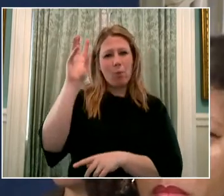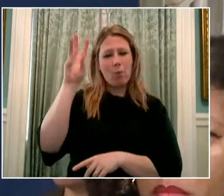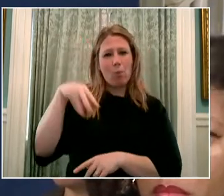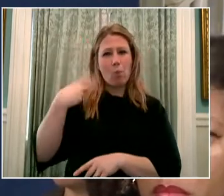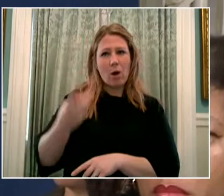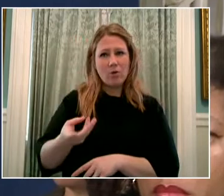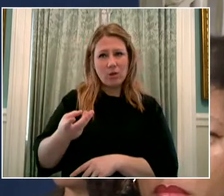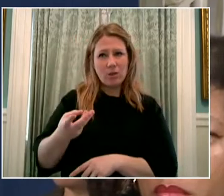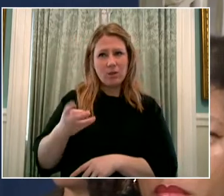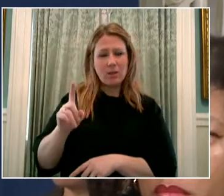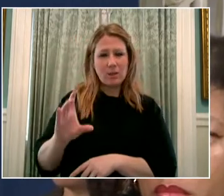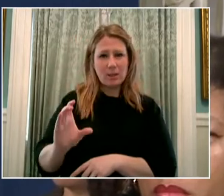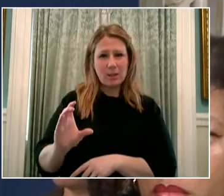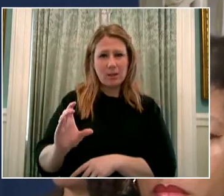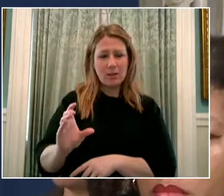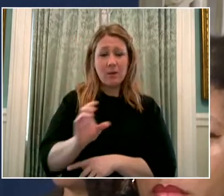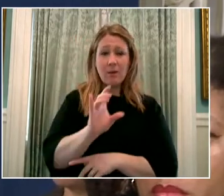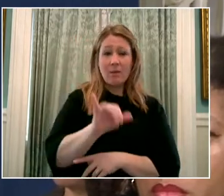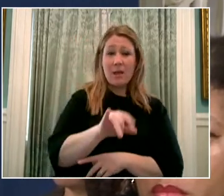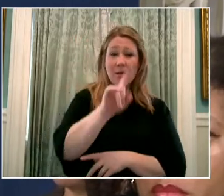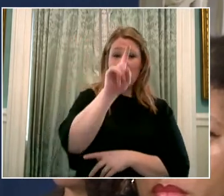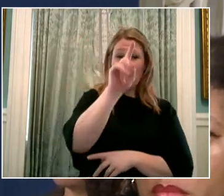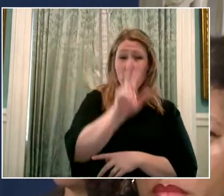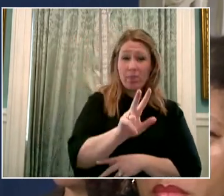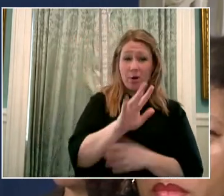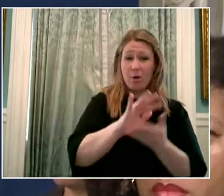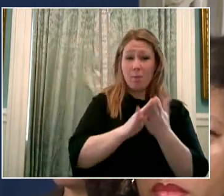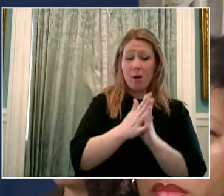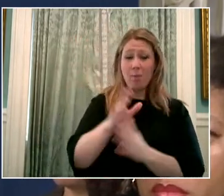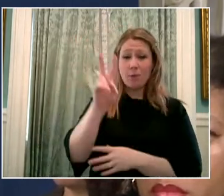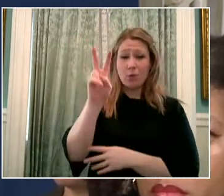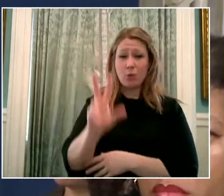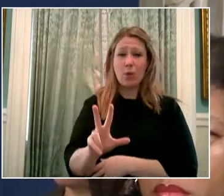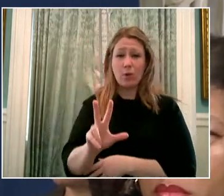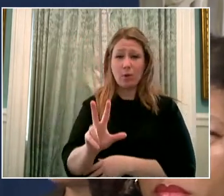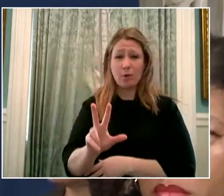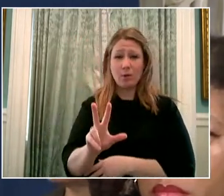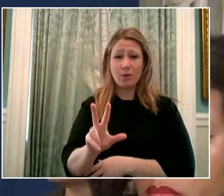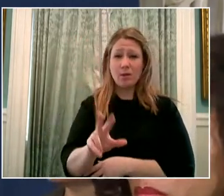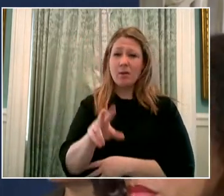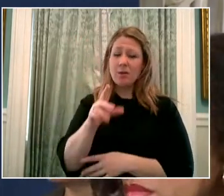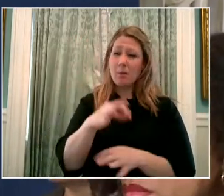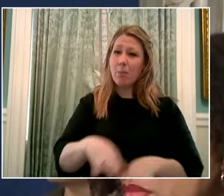City. We must make sure that everyone understands the urgency of this moment.